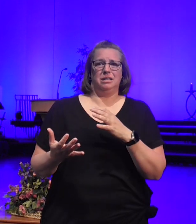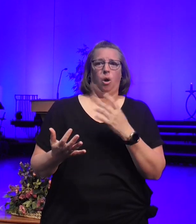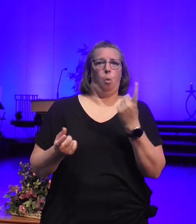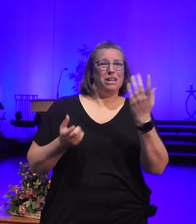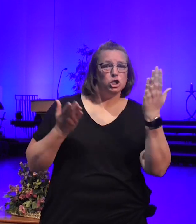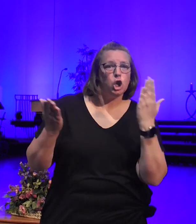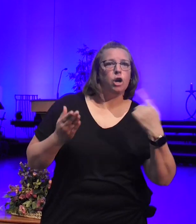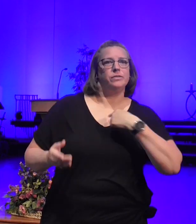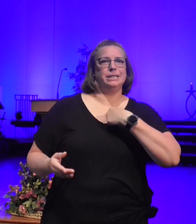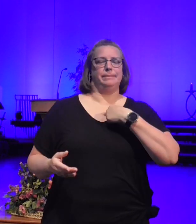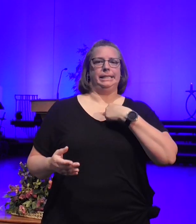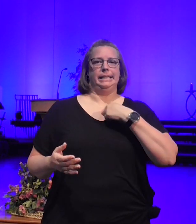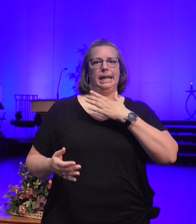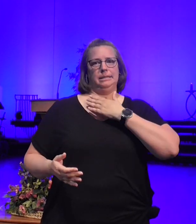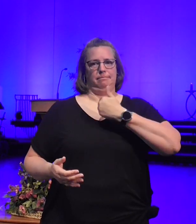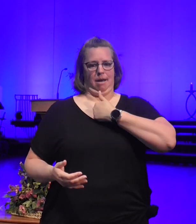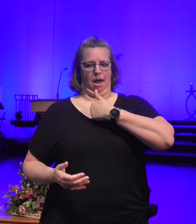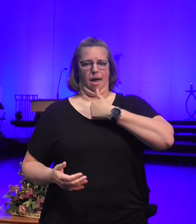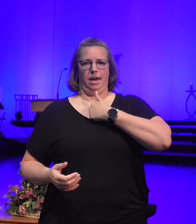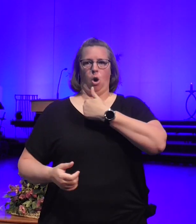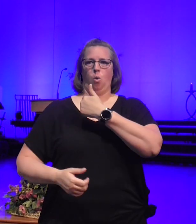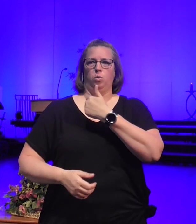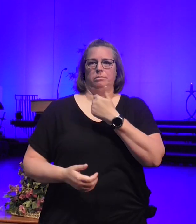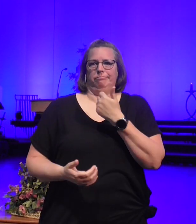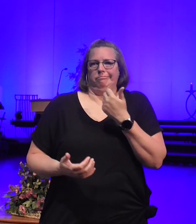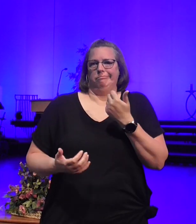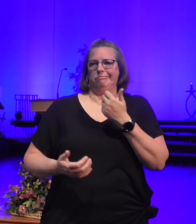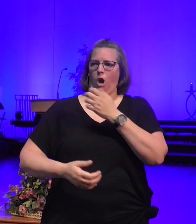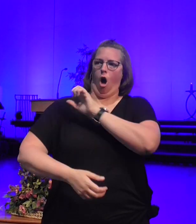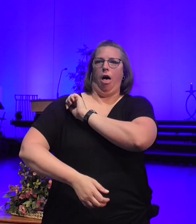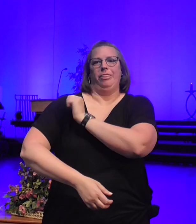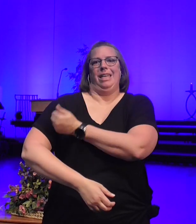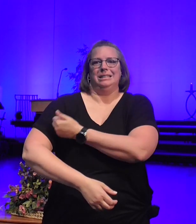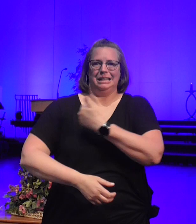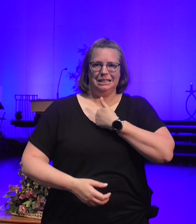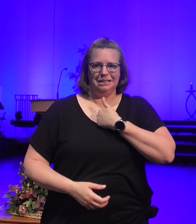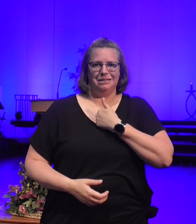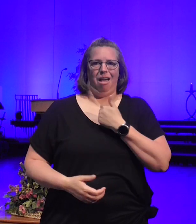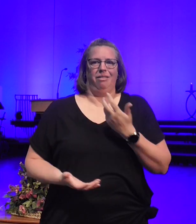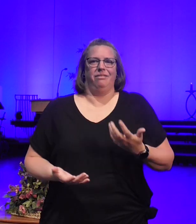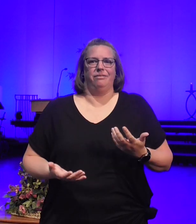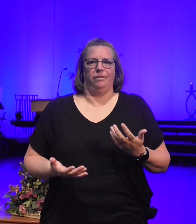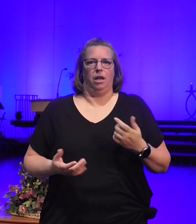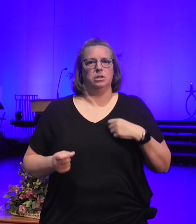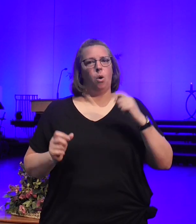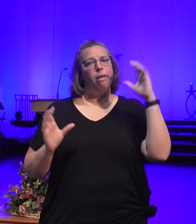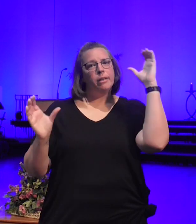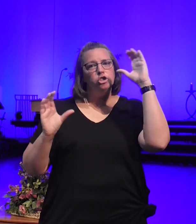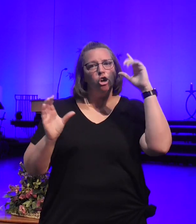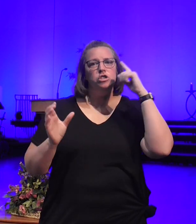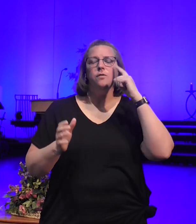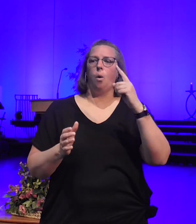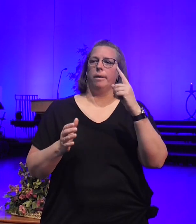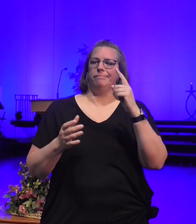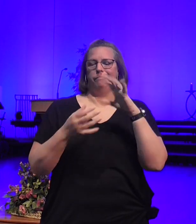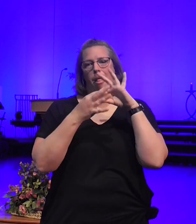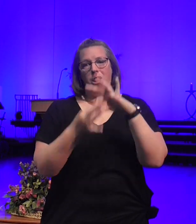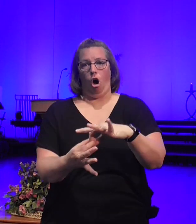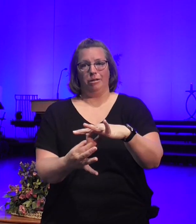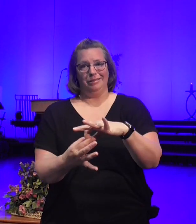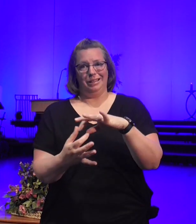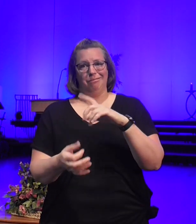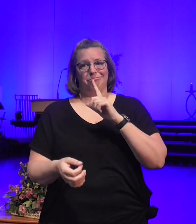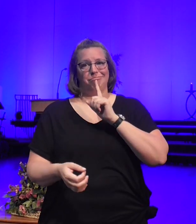serves me in being my authentic self. And it seems to me like this search for belonging is truly